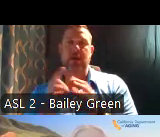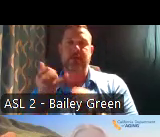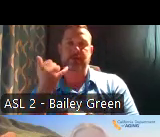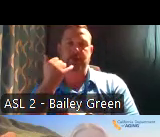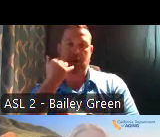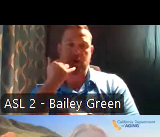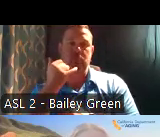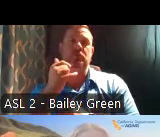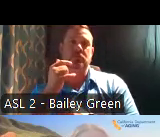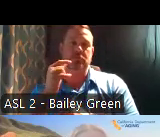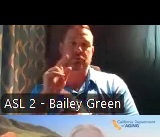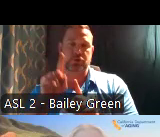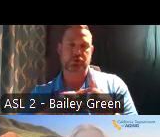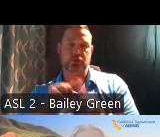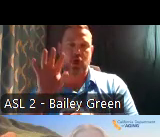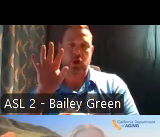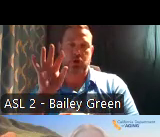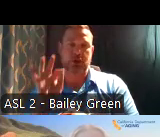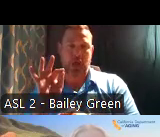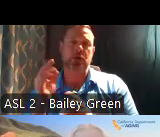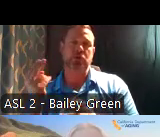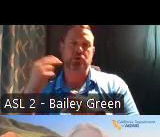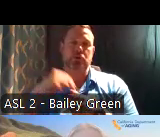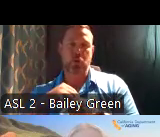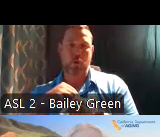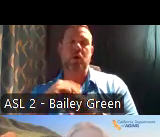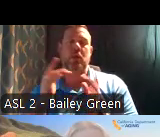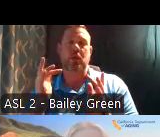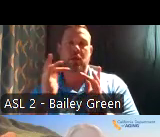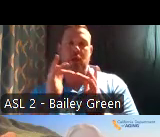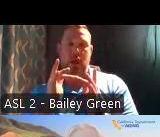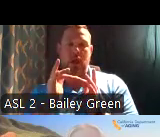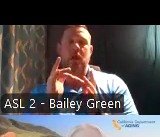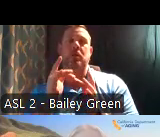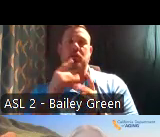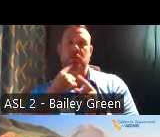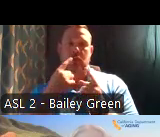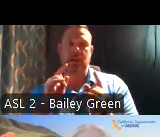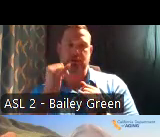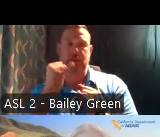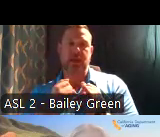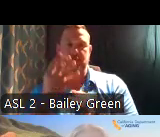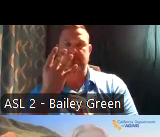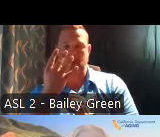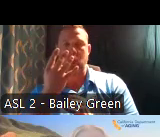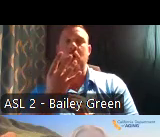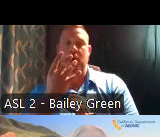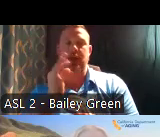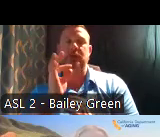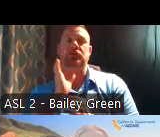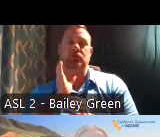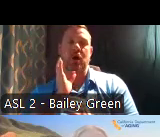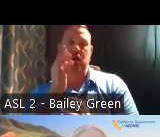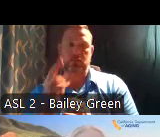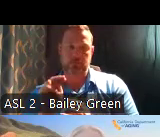press *9 on your dial pad to join the line, and we will announce the last 4 digits of your phone number and to unmute your line.